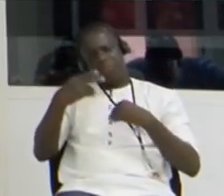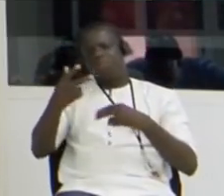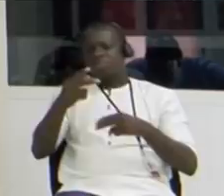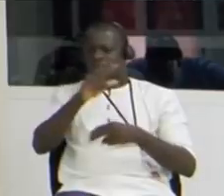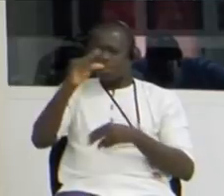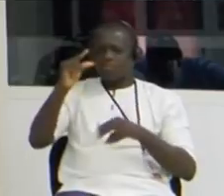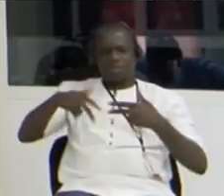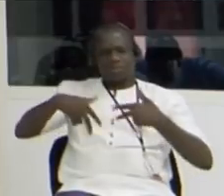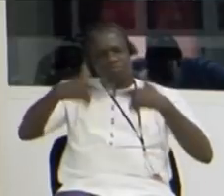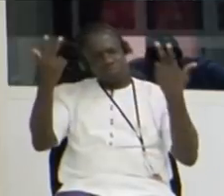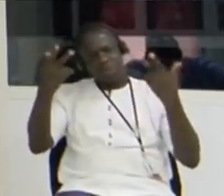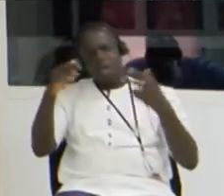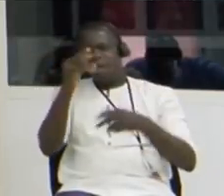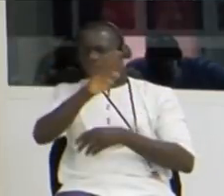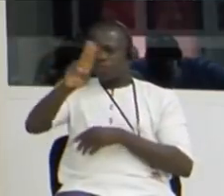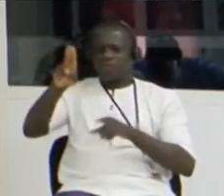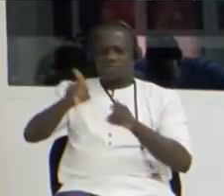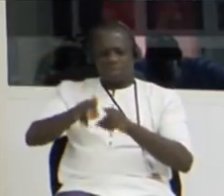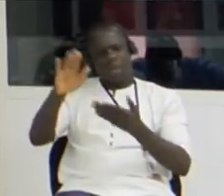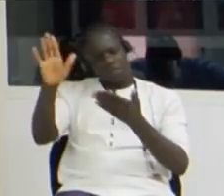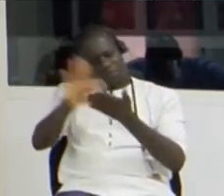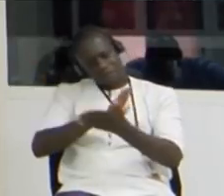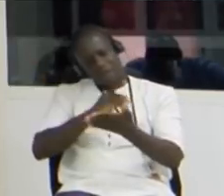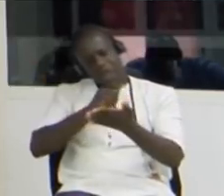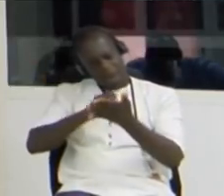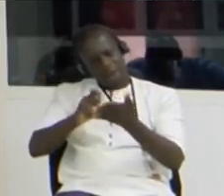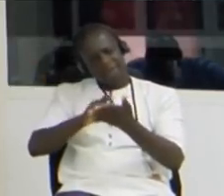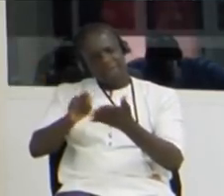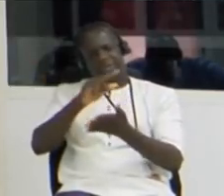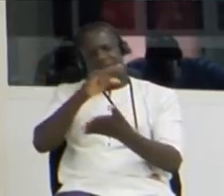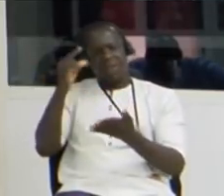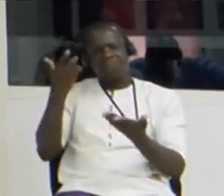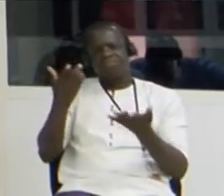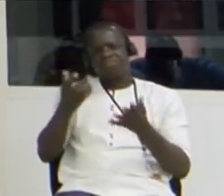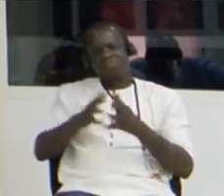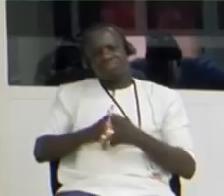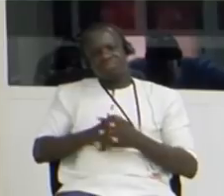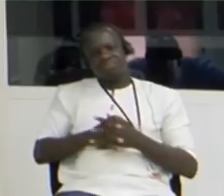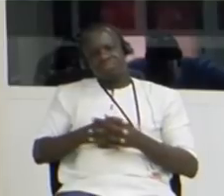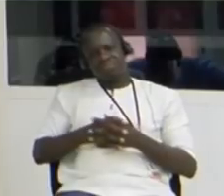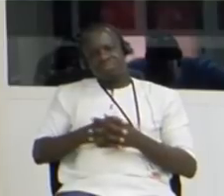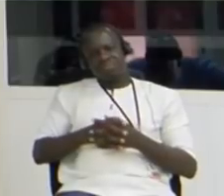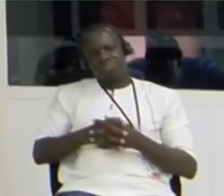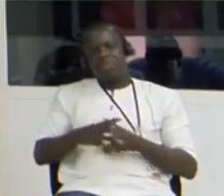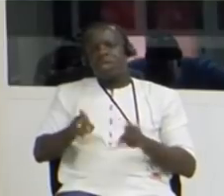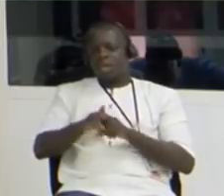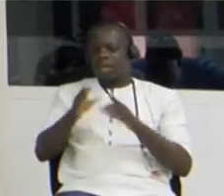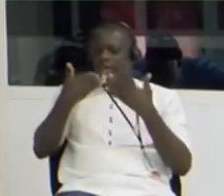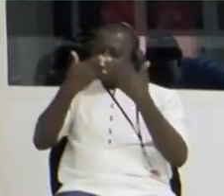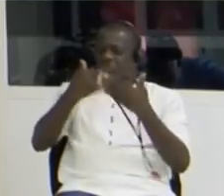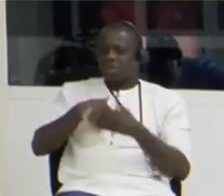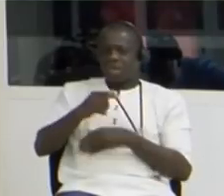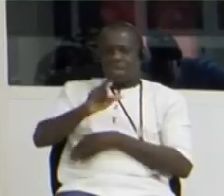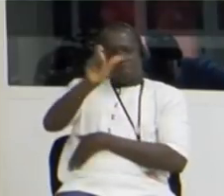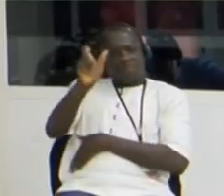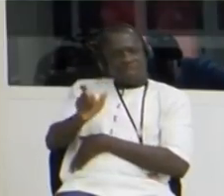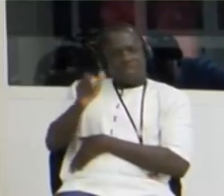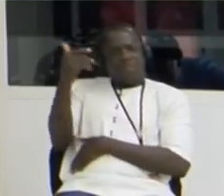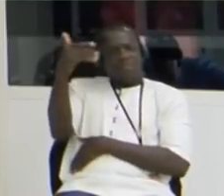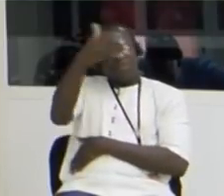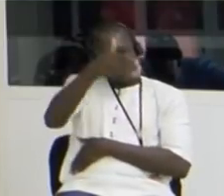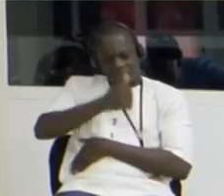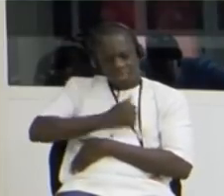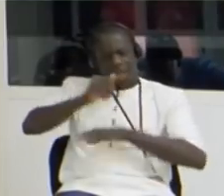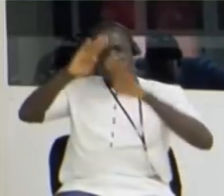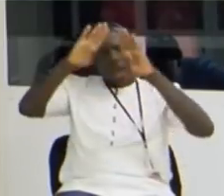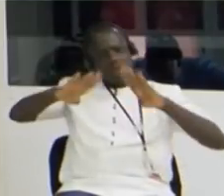as I said, we will give you a piece of paper to write the name of. Okay. Yes, she told me that this person came to my office and my house and said they